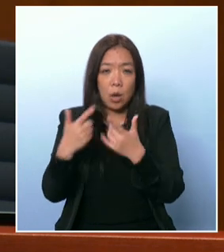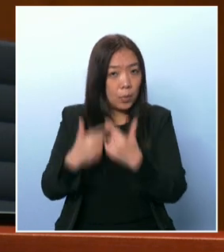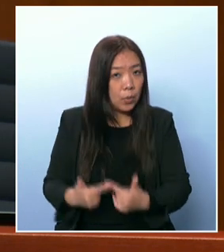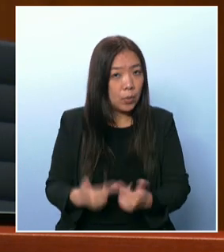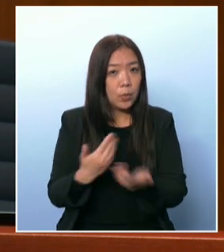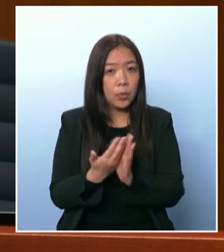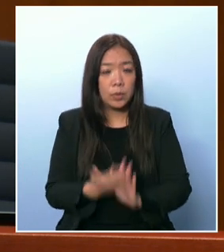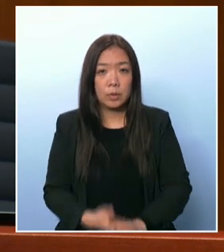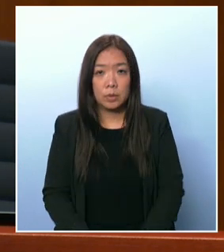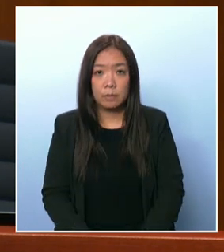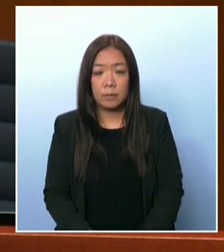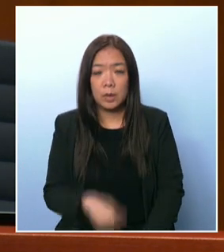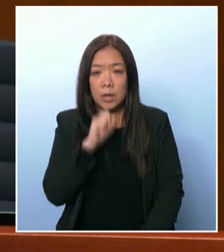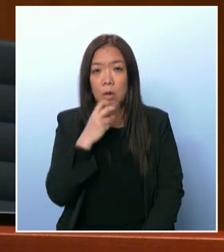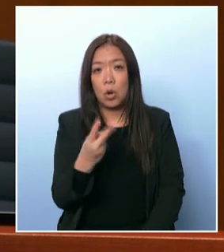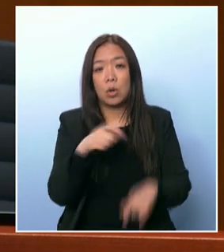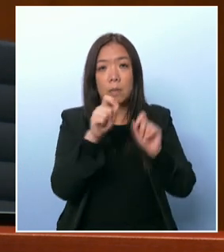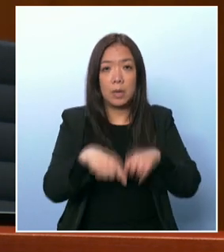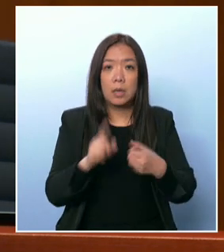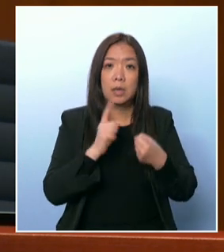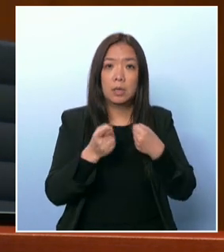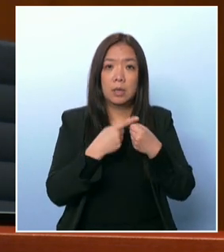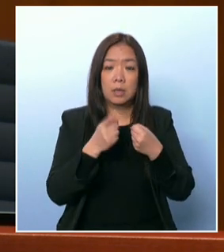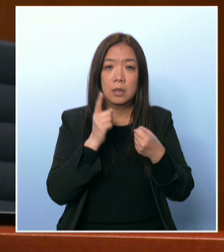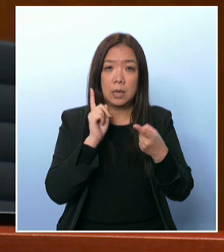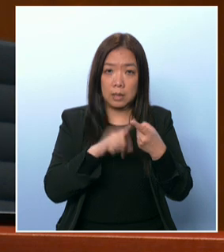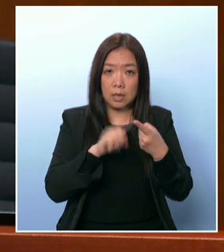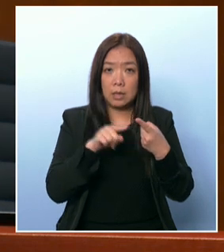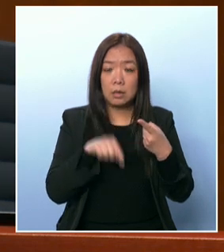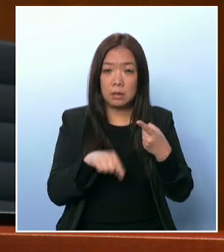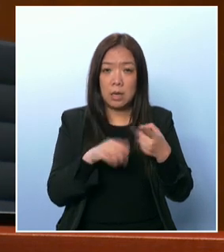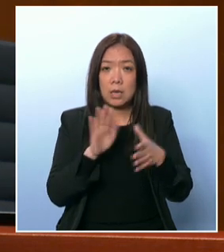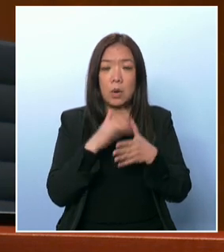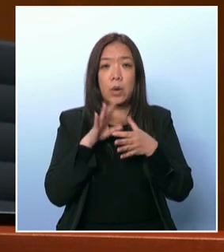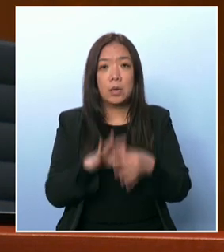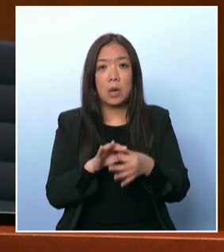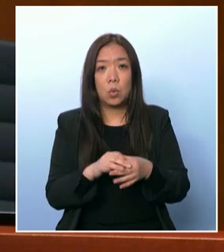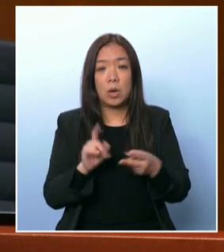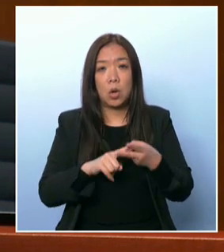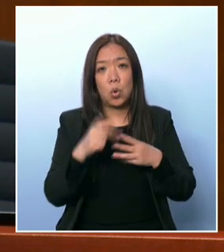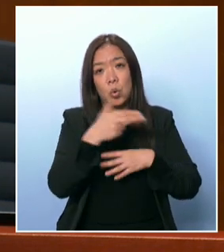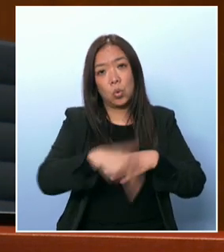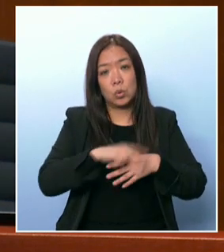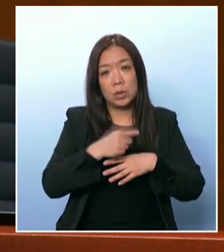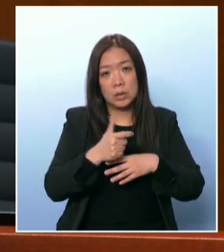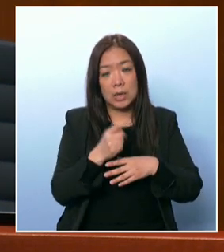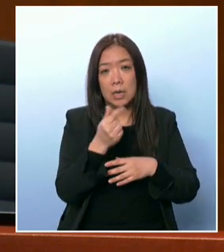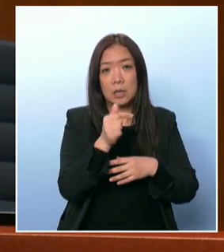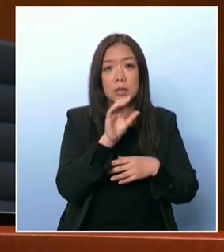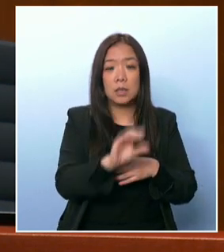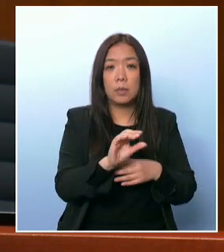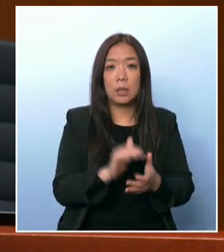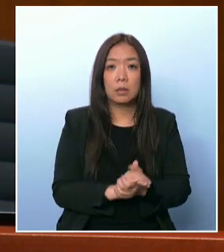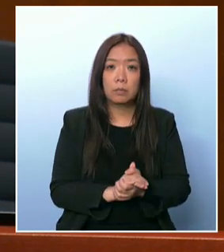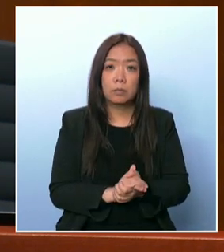But this is mainly for addressing the shortage of bed spaces for medical students. Now,